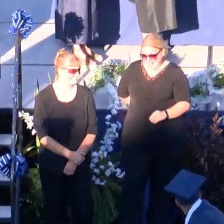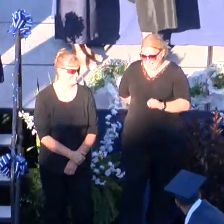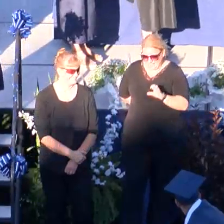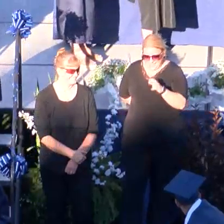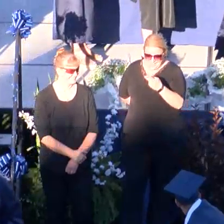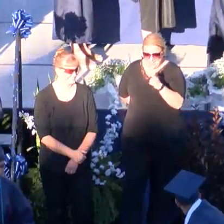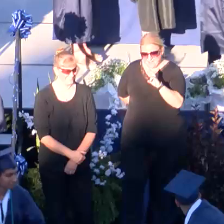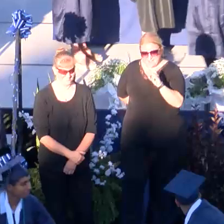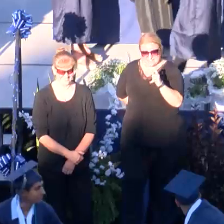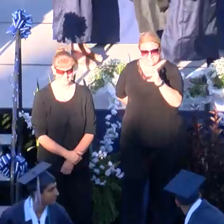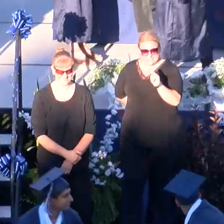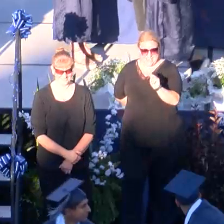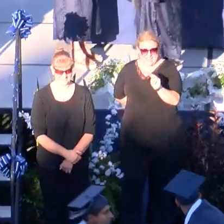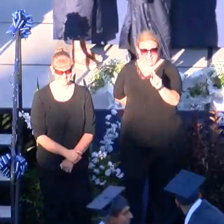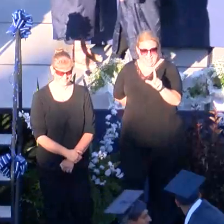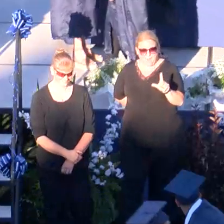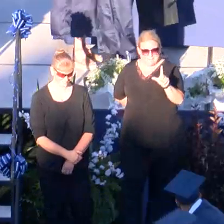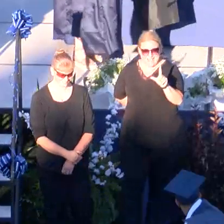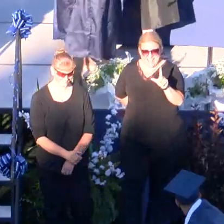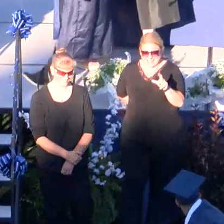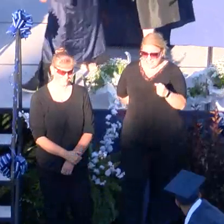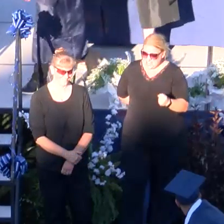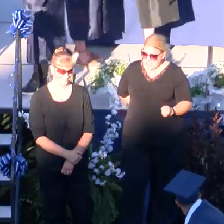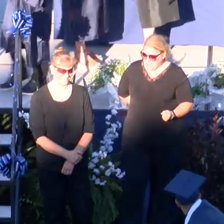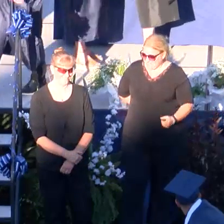Christian Lopez.